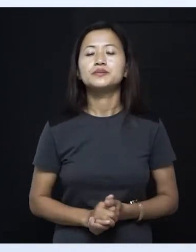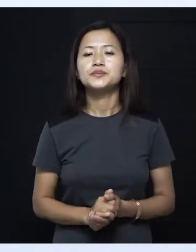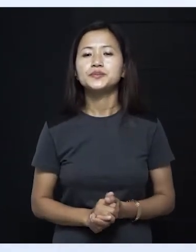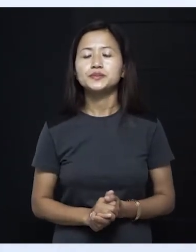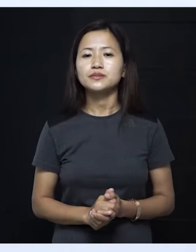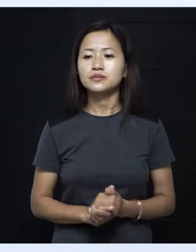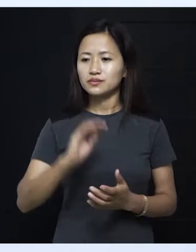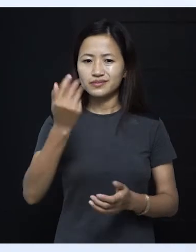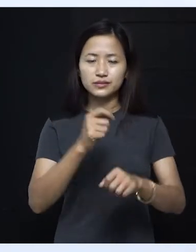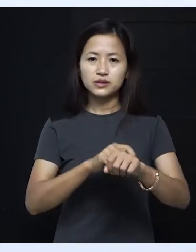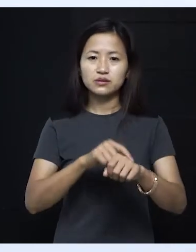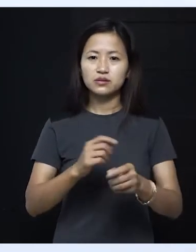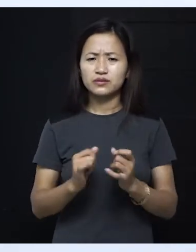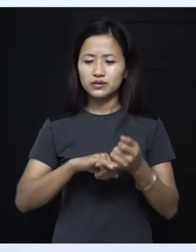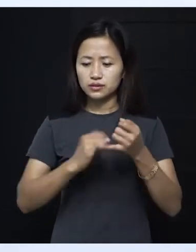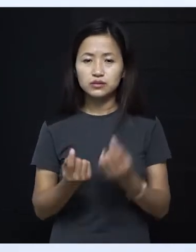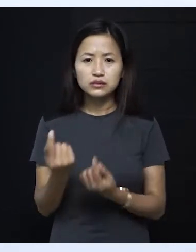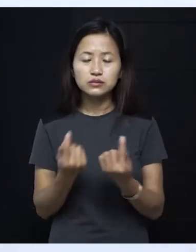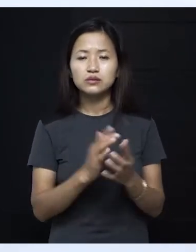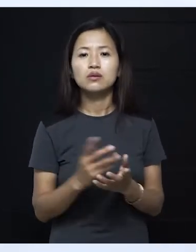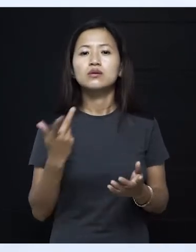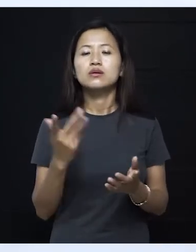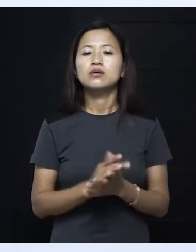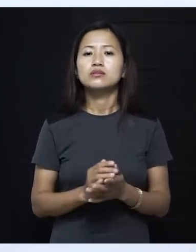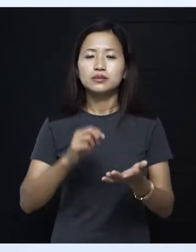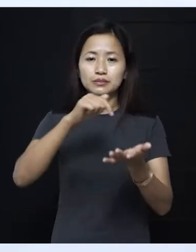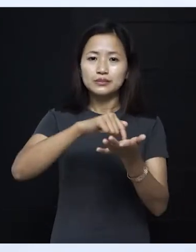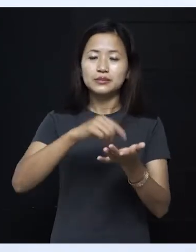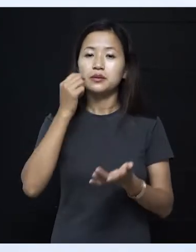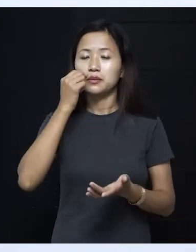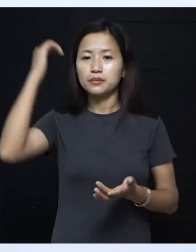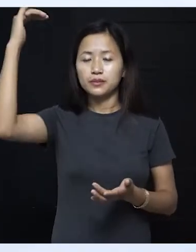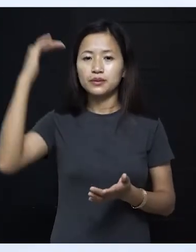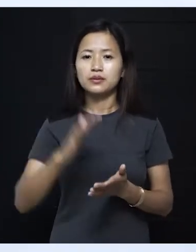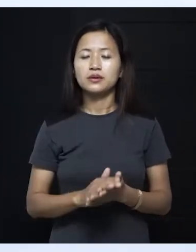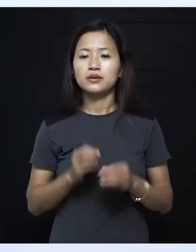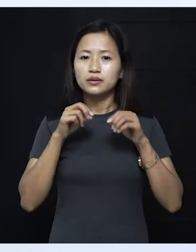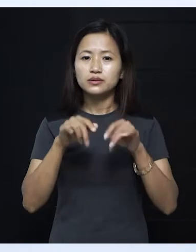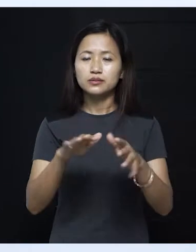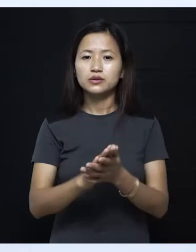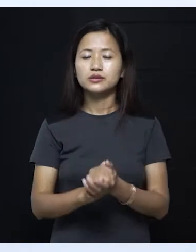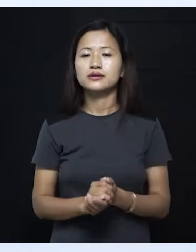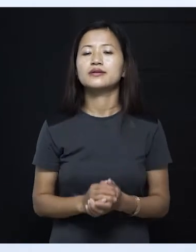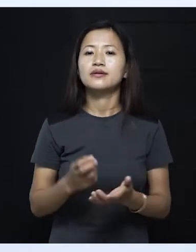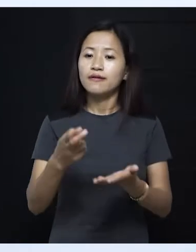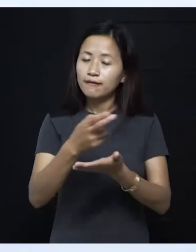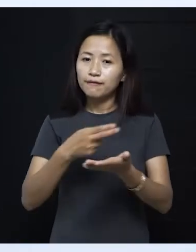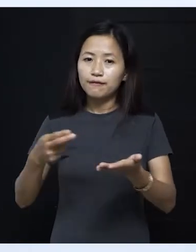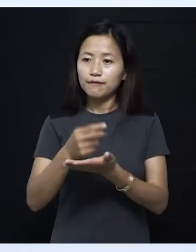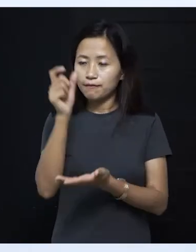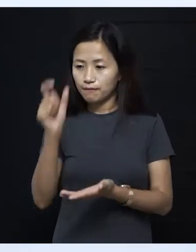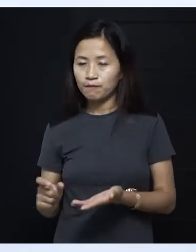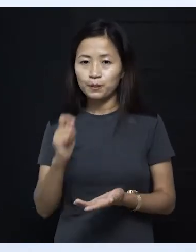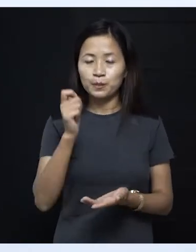And sometimes because of situation, what happen is the middleman, they try to exploit the farmers, because the